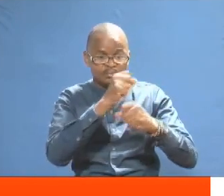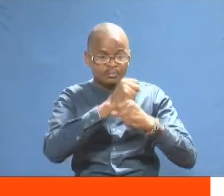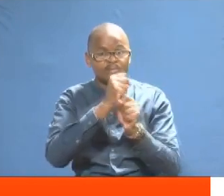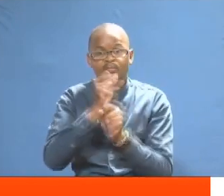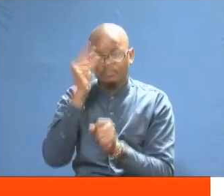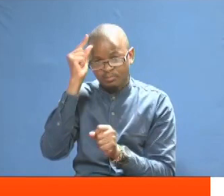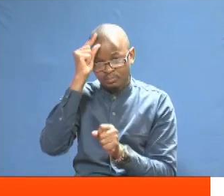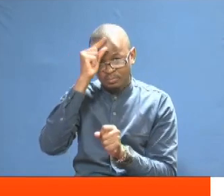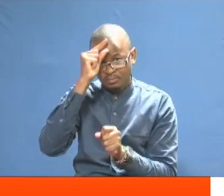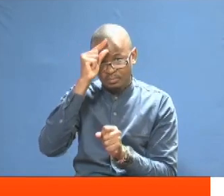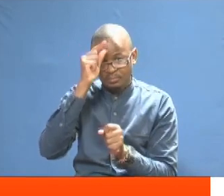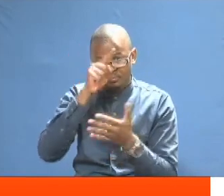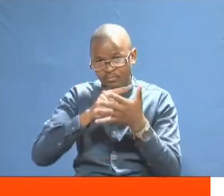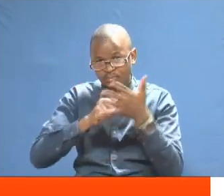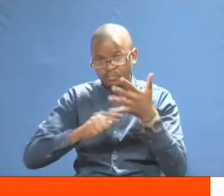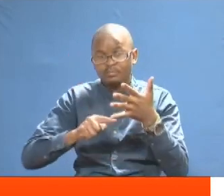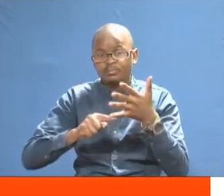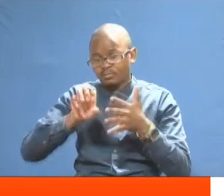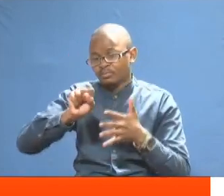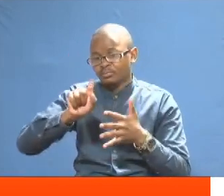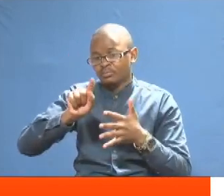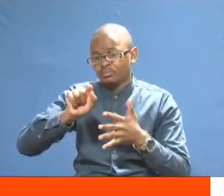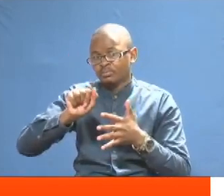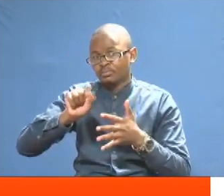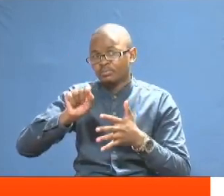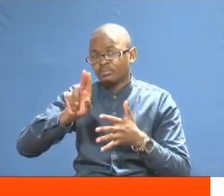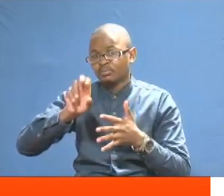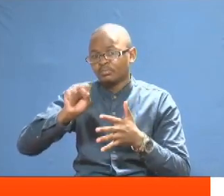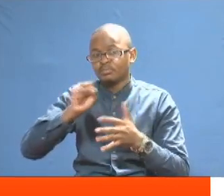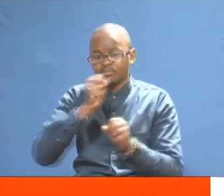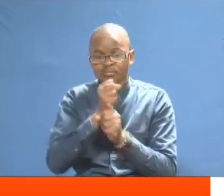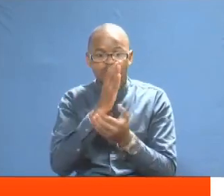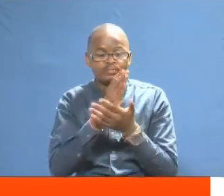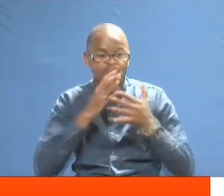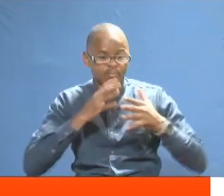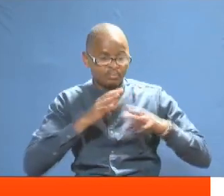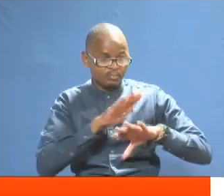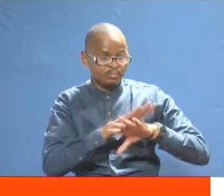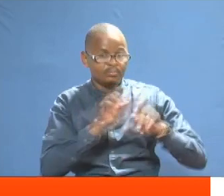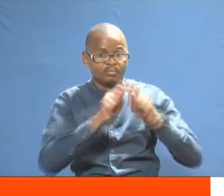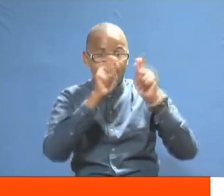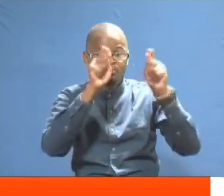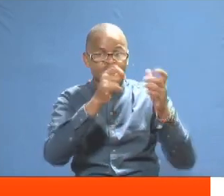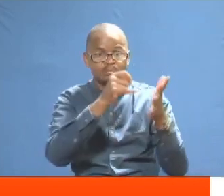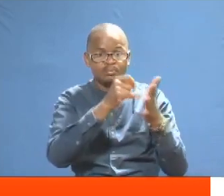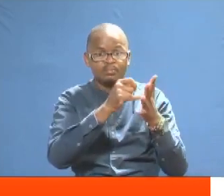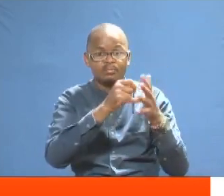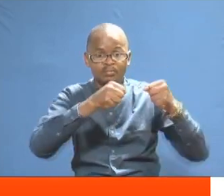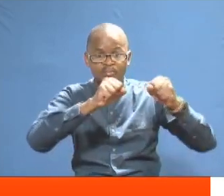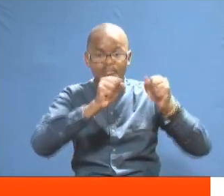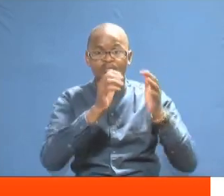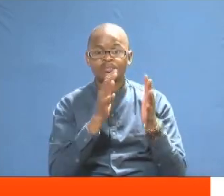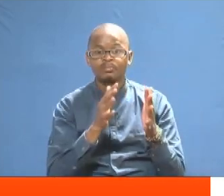government, regardless of the economic status, we must also ensure the people on the table, including the border